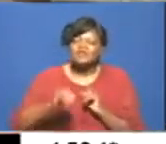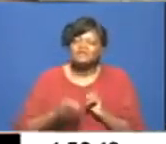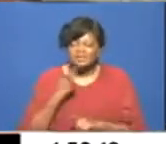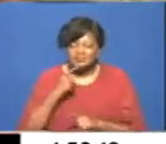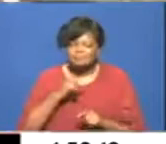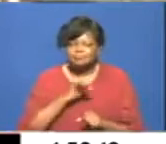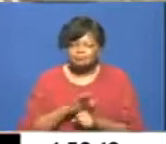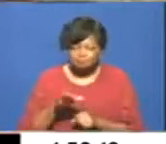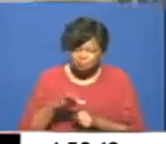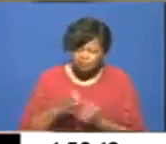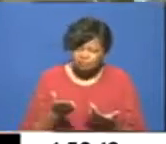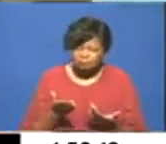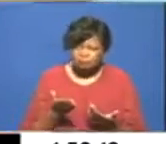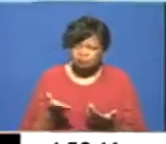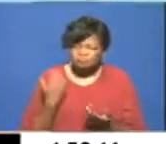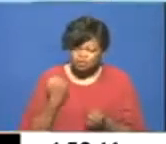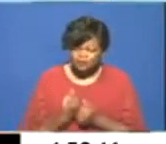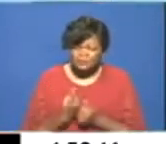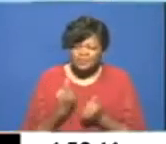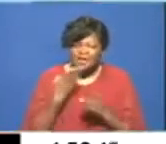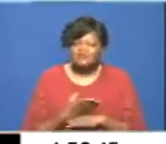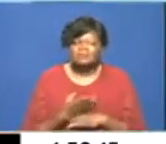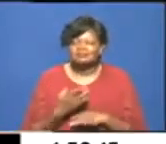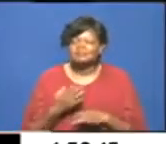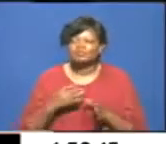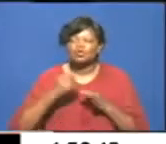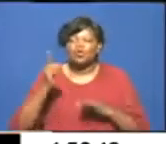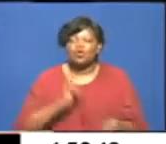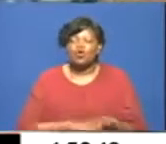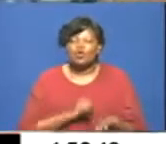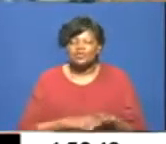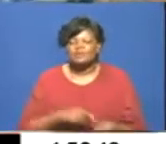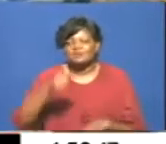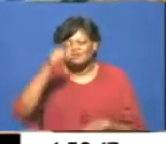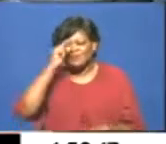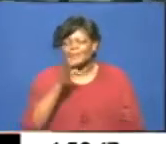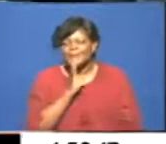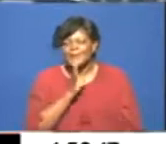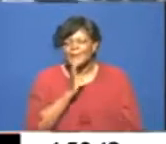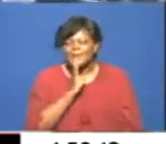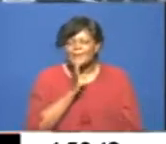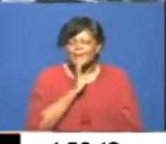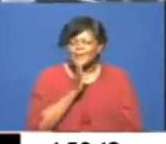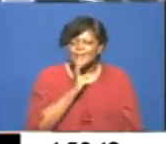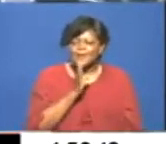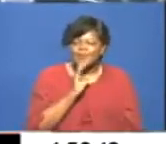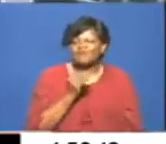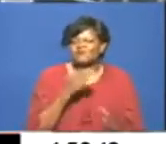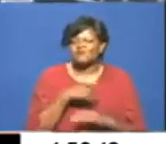sovereign defaulter last November after years of excessive government borrowing drove its debt burden above